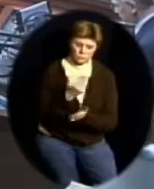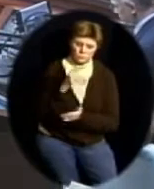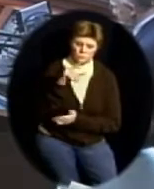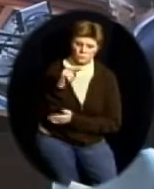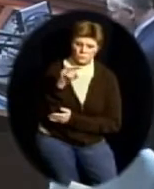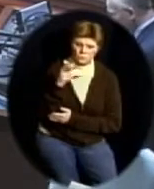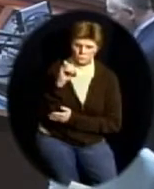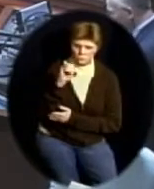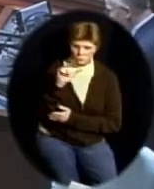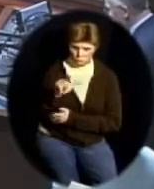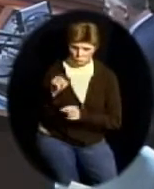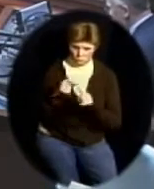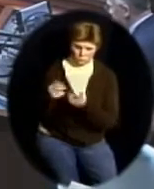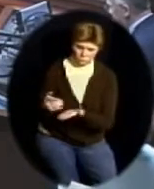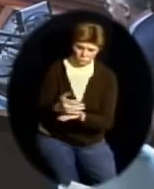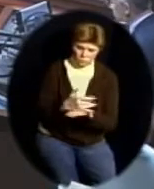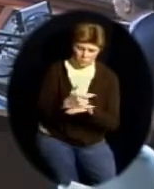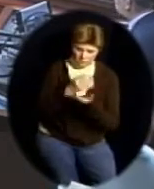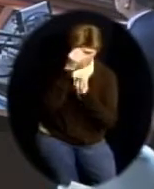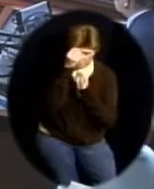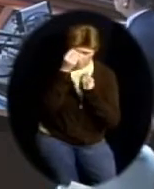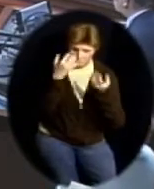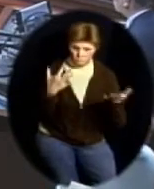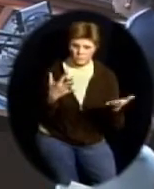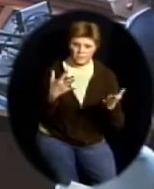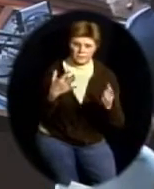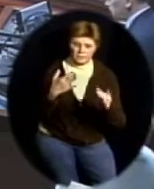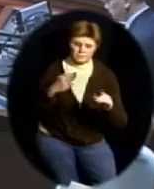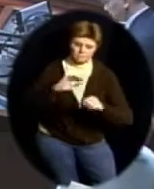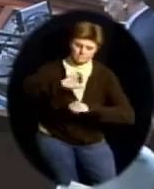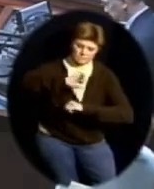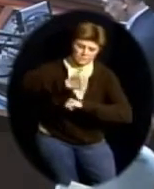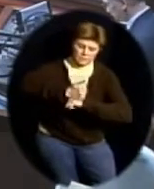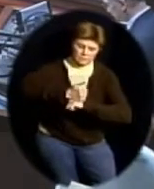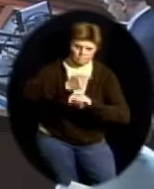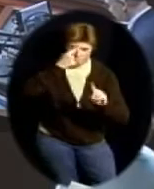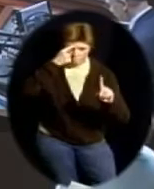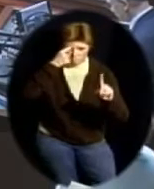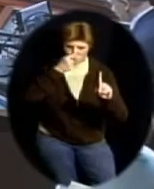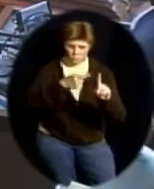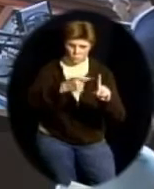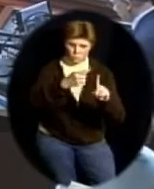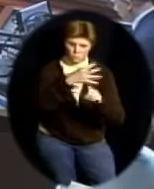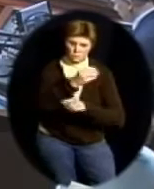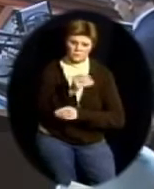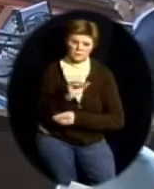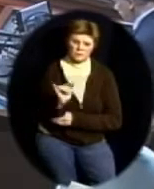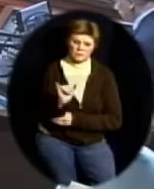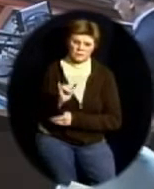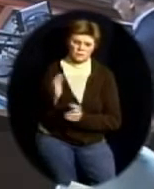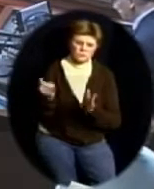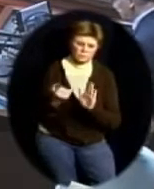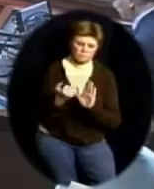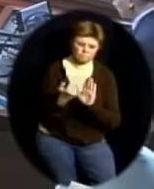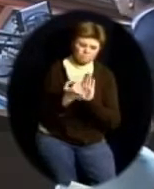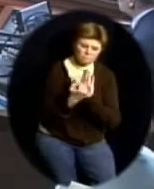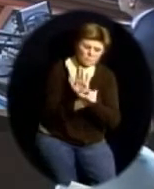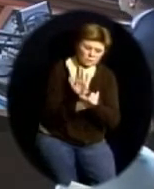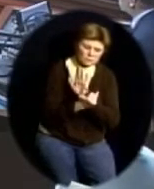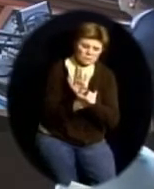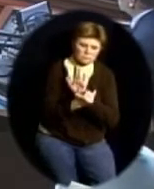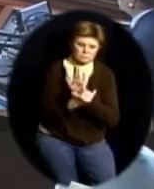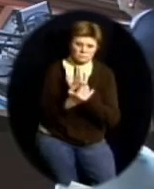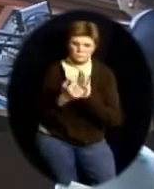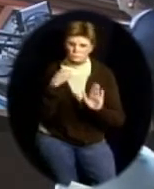to collect data, set target goals, and benchmark against other key performers of